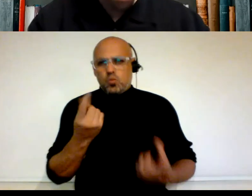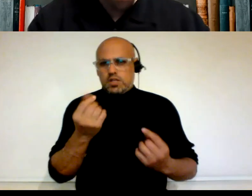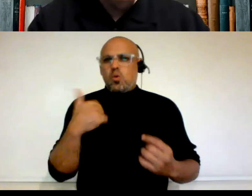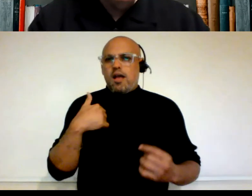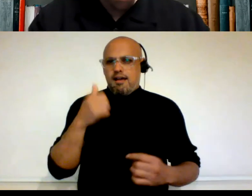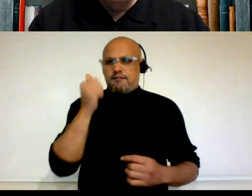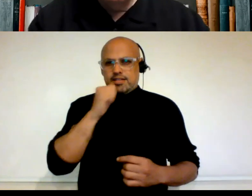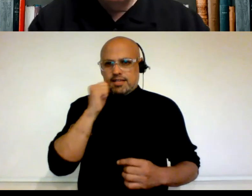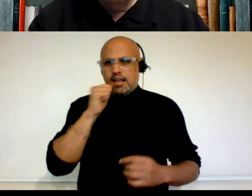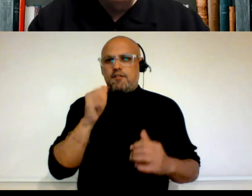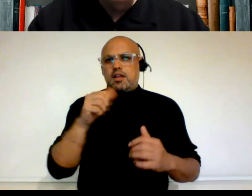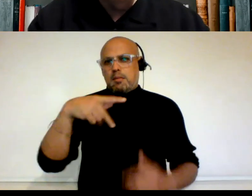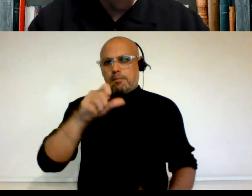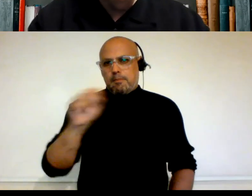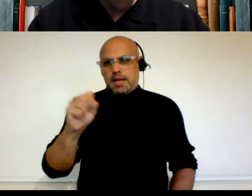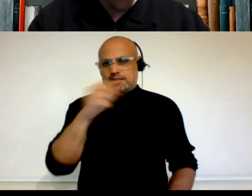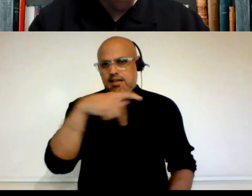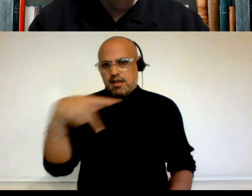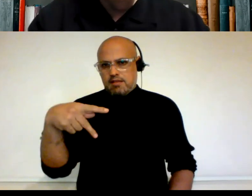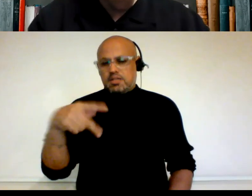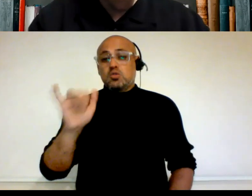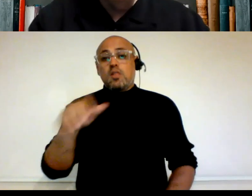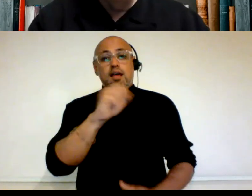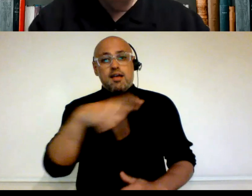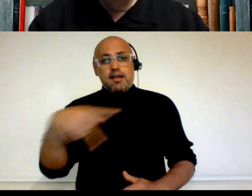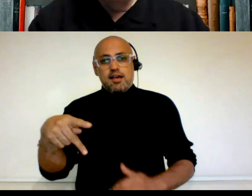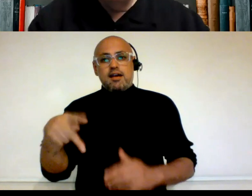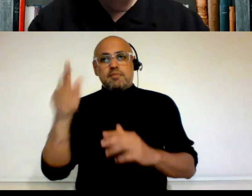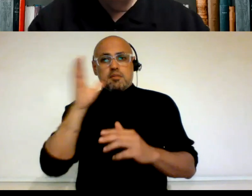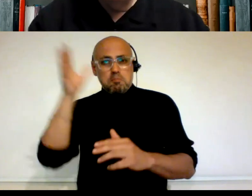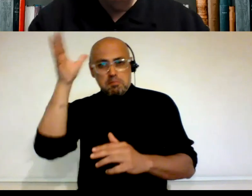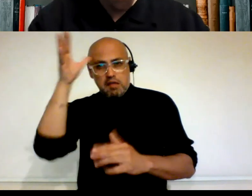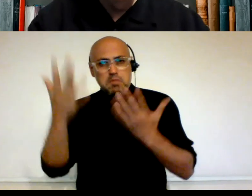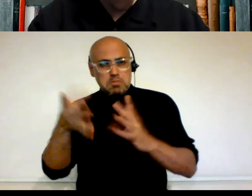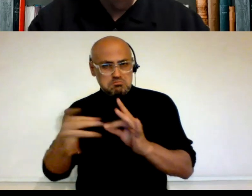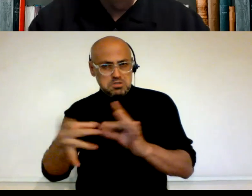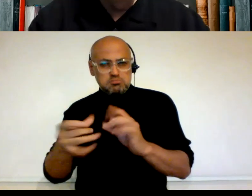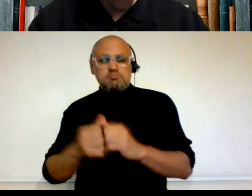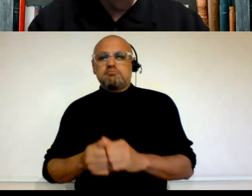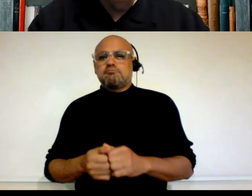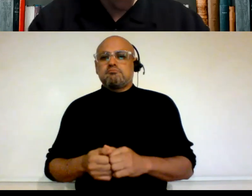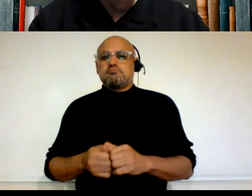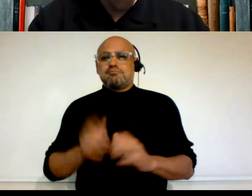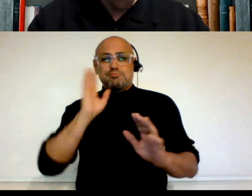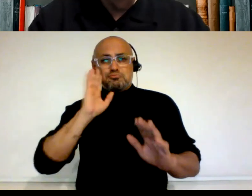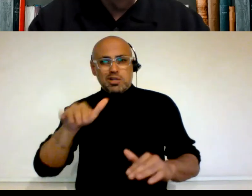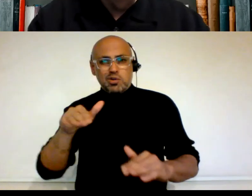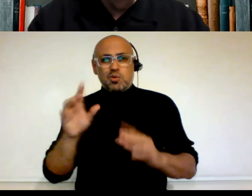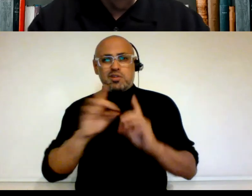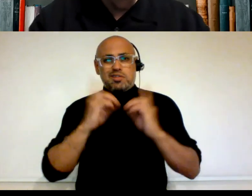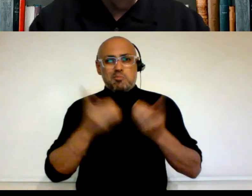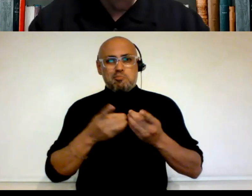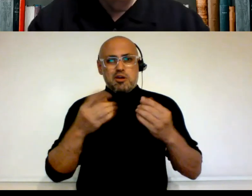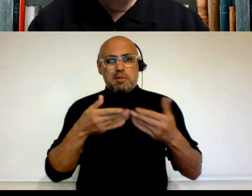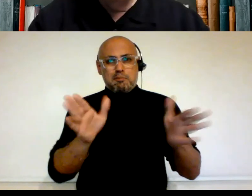Pass app. So I think that's the application of which the parent might be referencing. And so as you know, the Department of Public Health